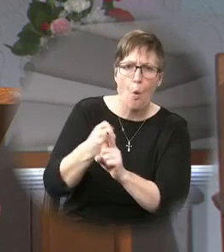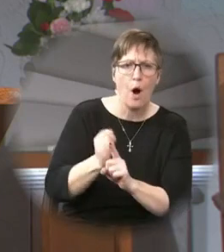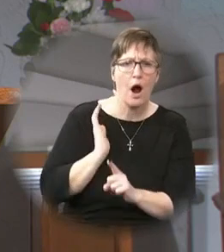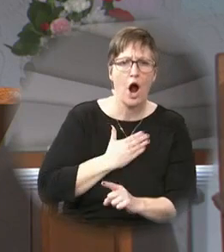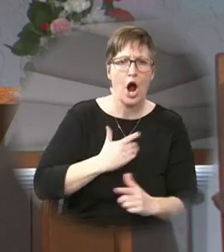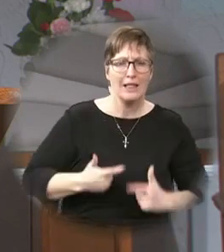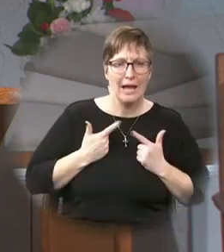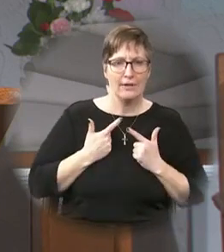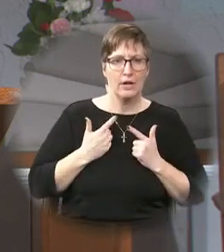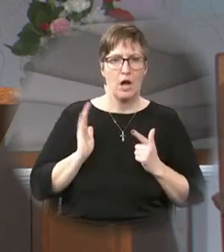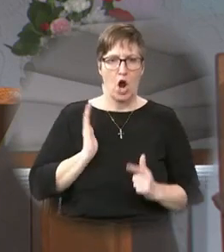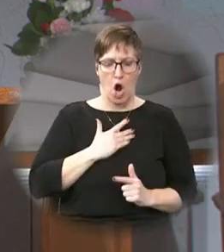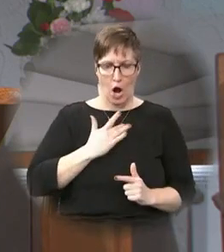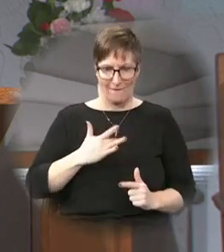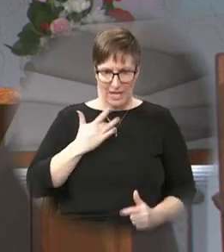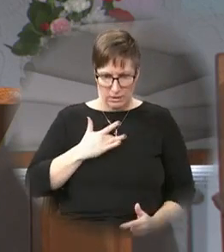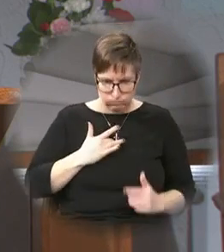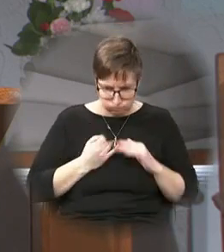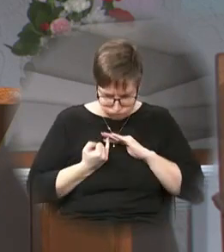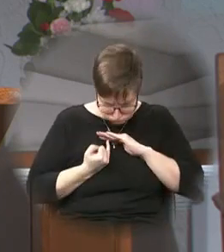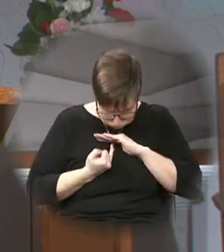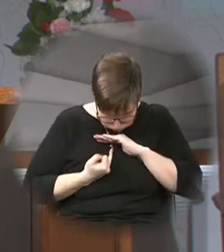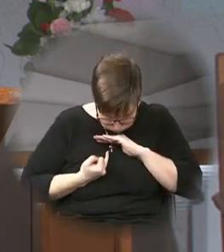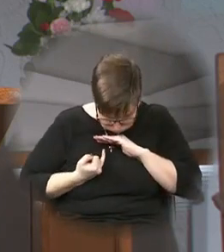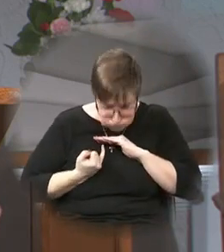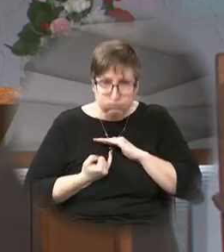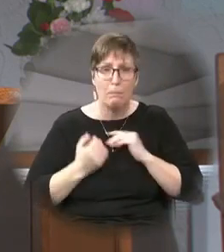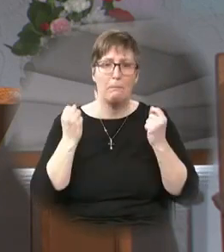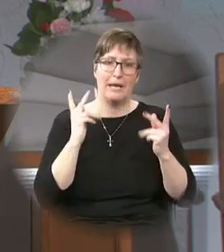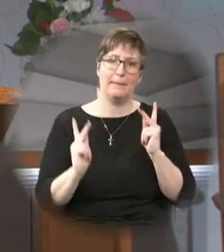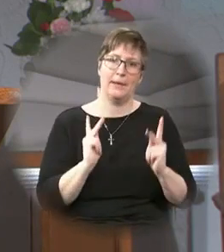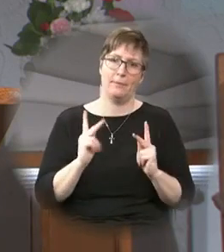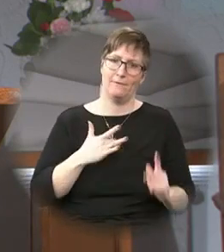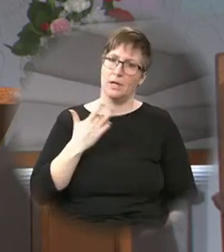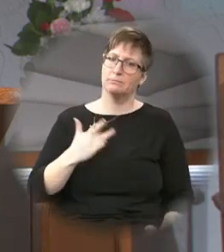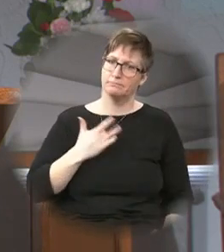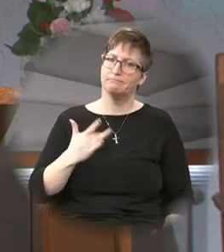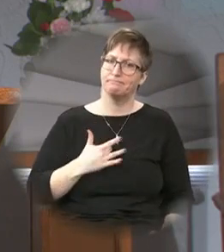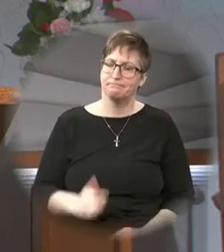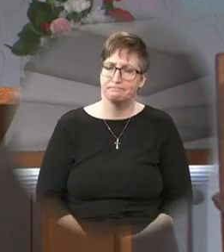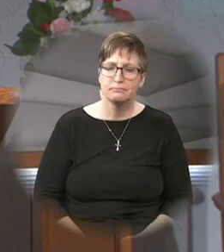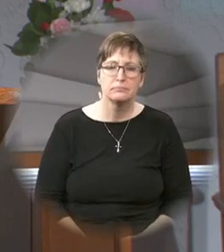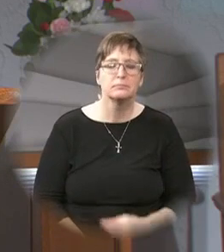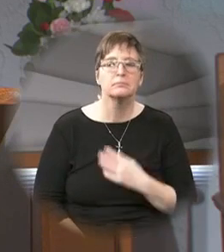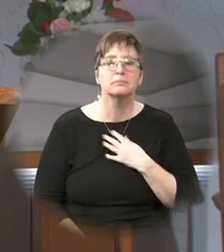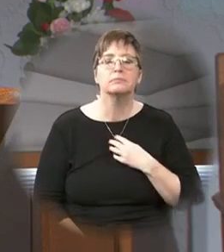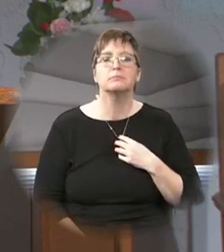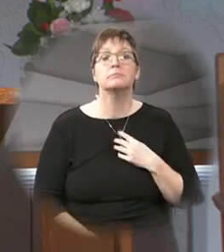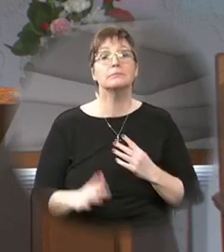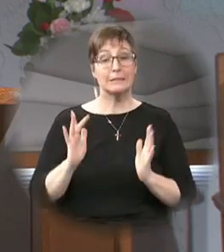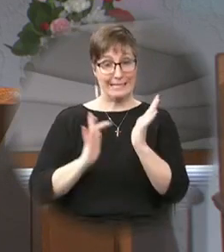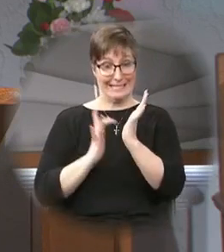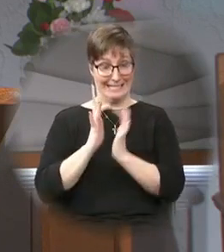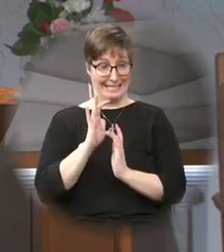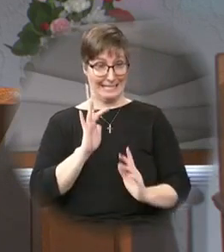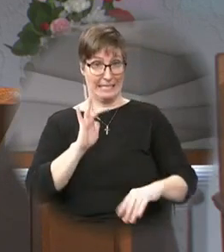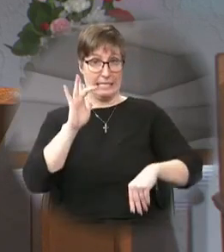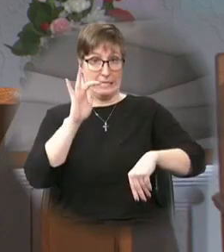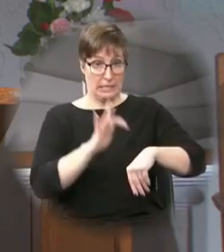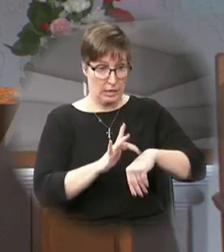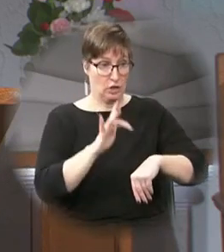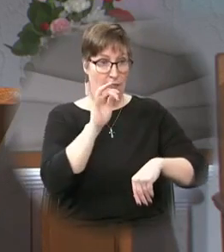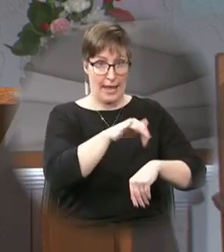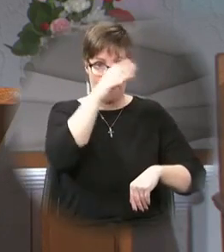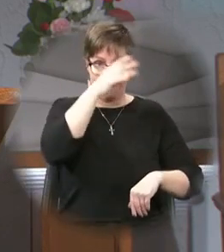lives, creating deep feelings of isolation for many people. When Jesus touched the